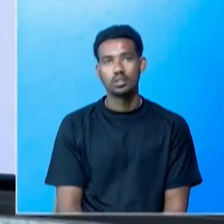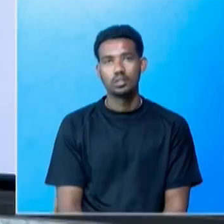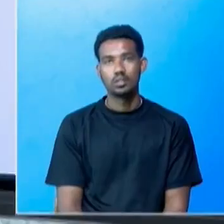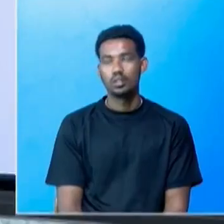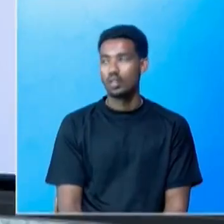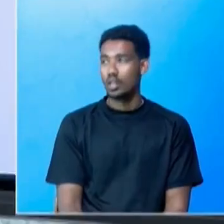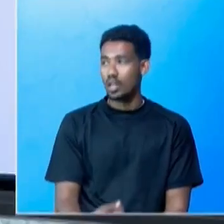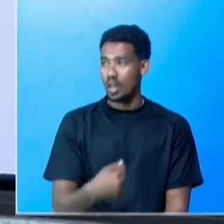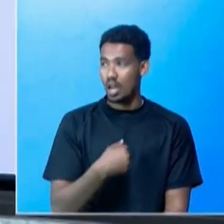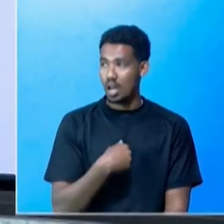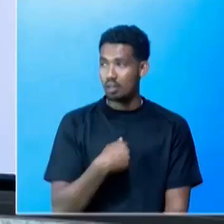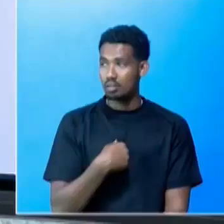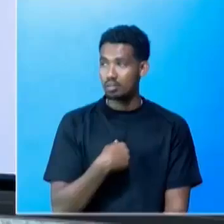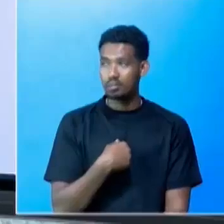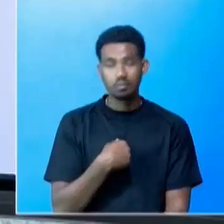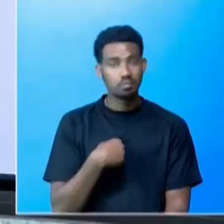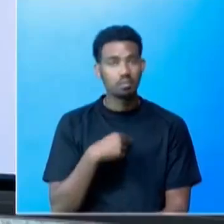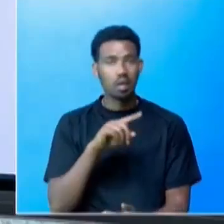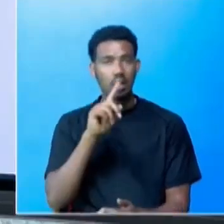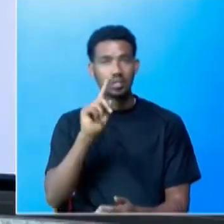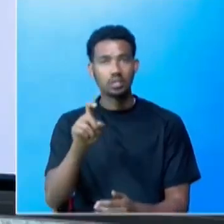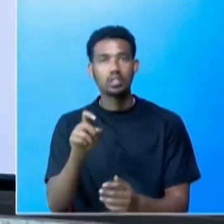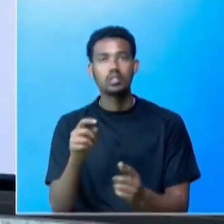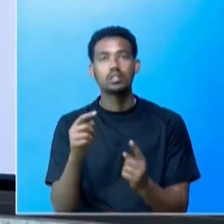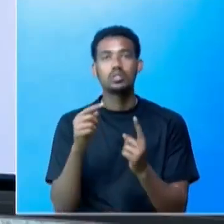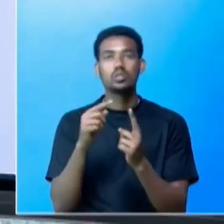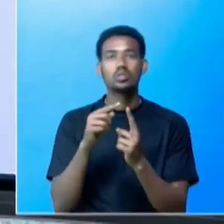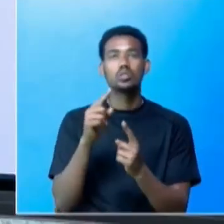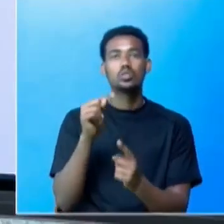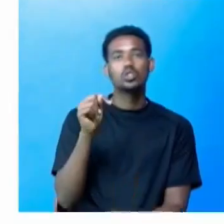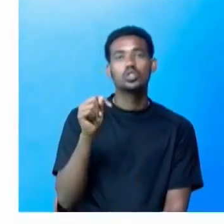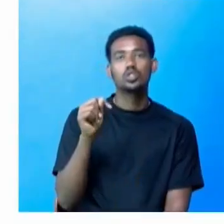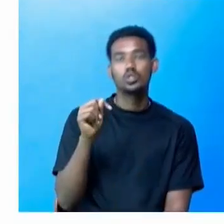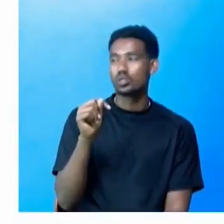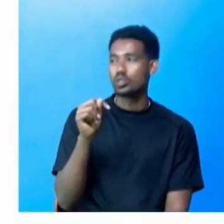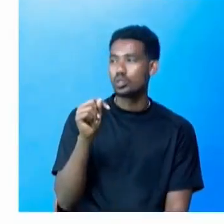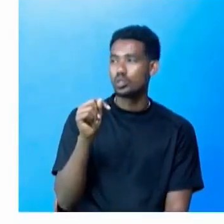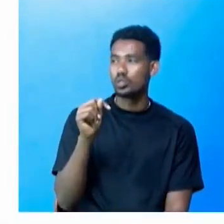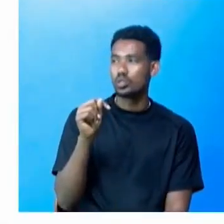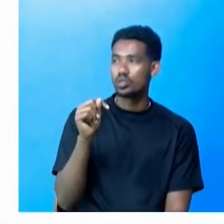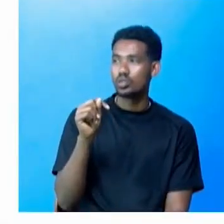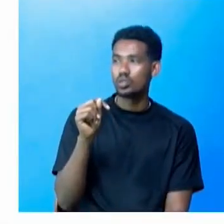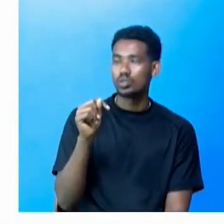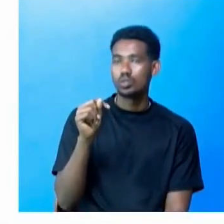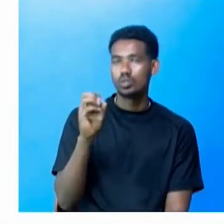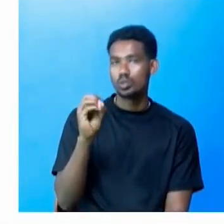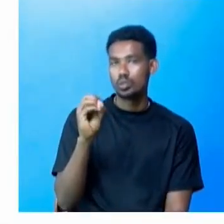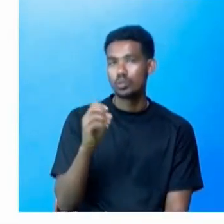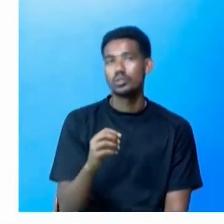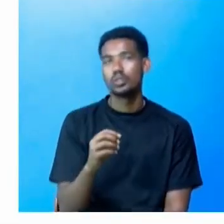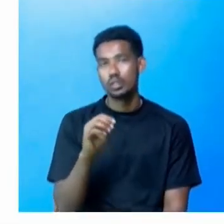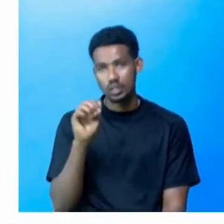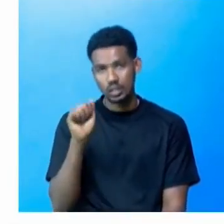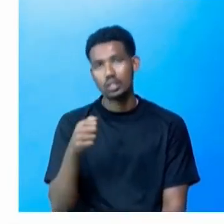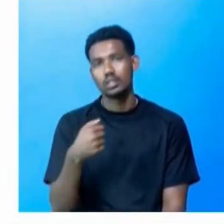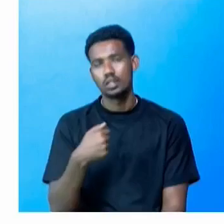If I answer that question too, what can I say? Yes, I